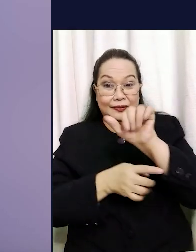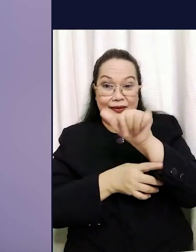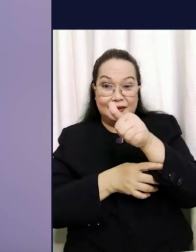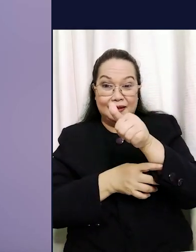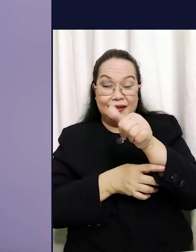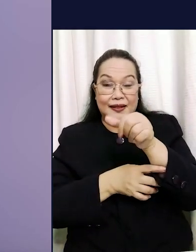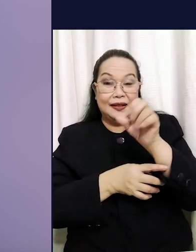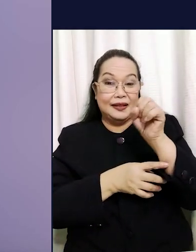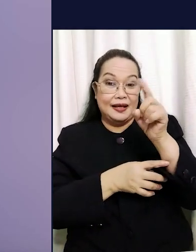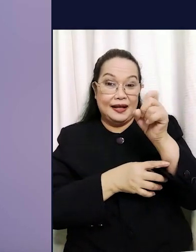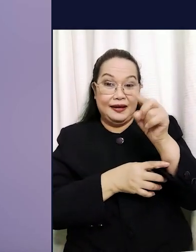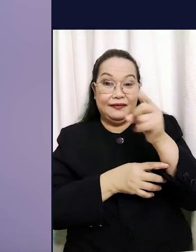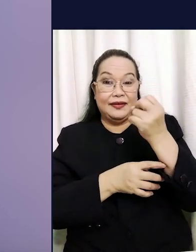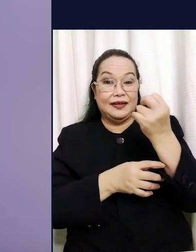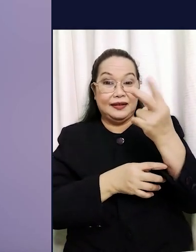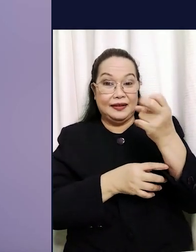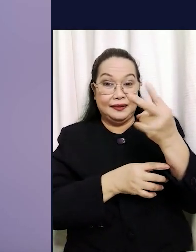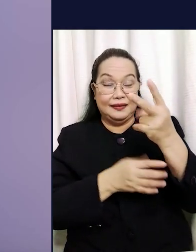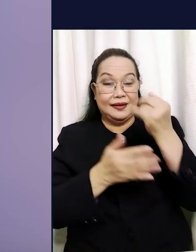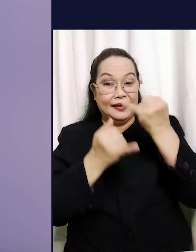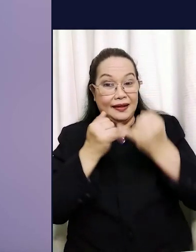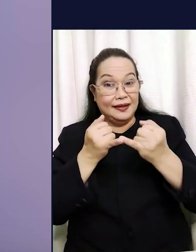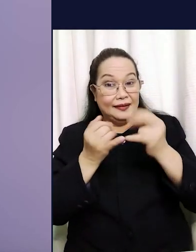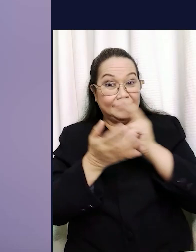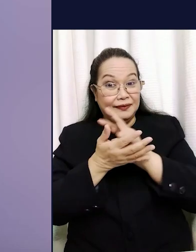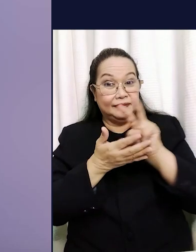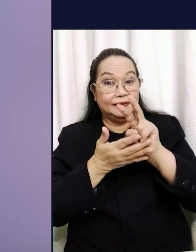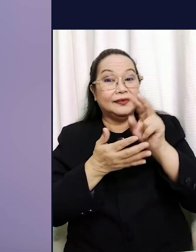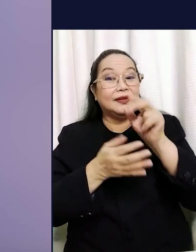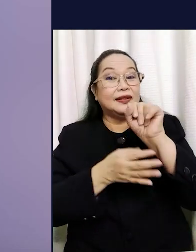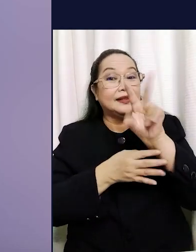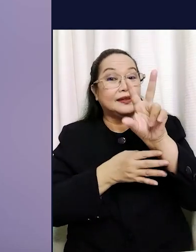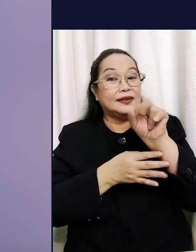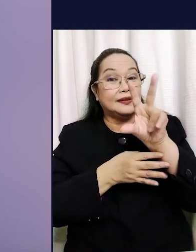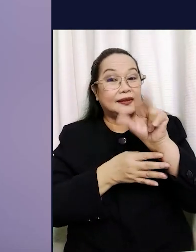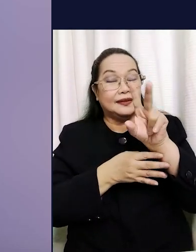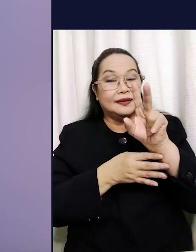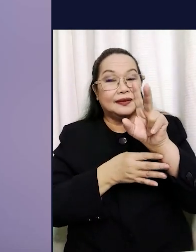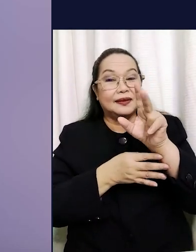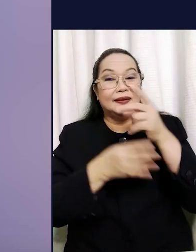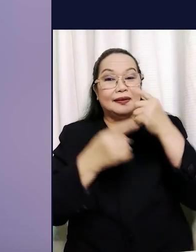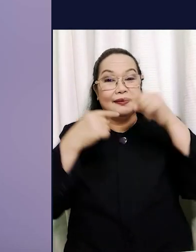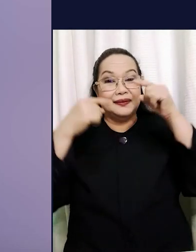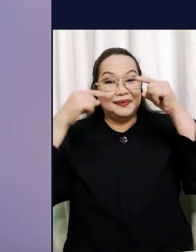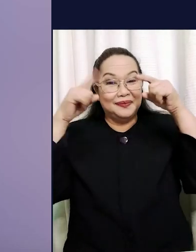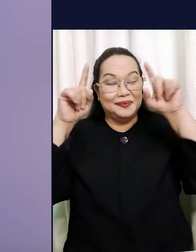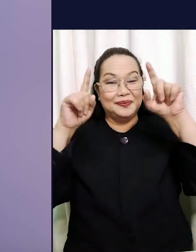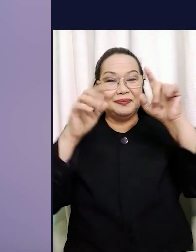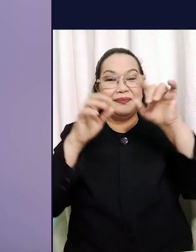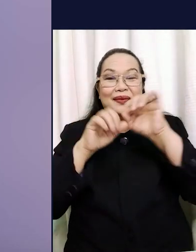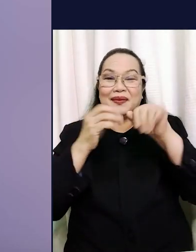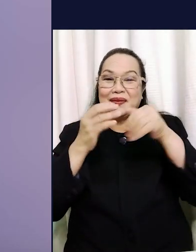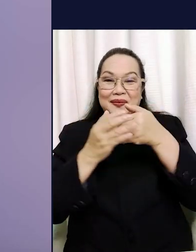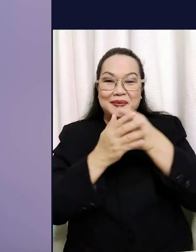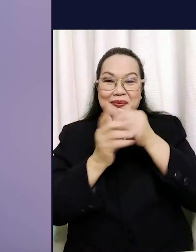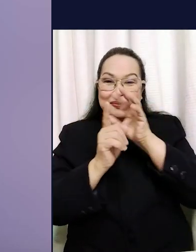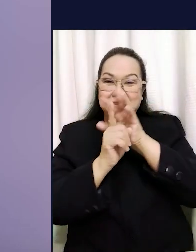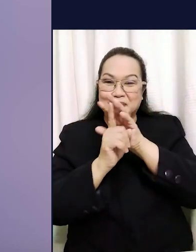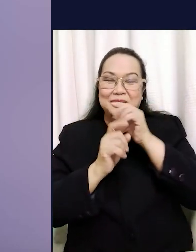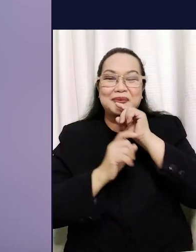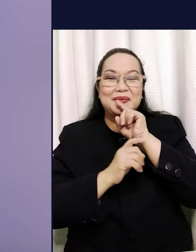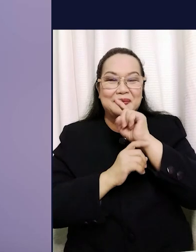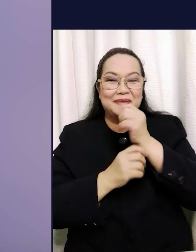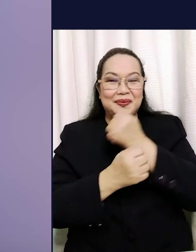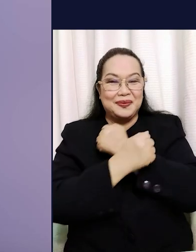the well-known, that but all of this, love is the greatest. Yun ang pinakadakila sa